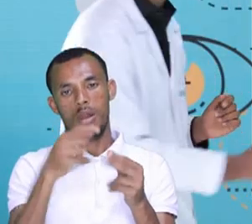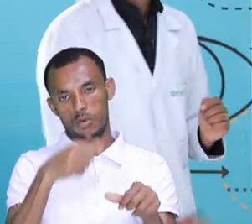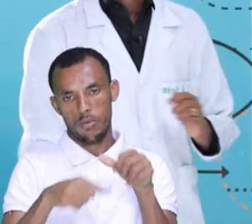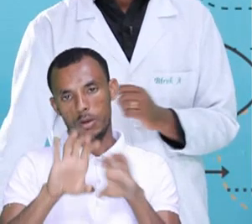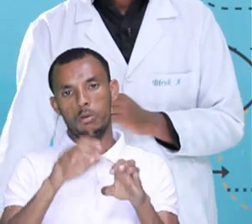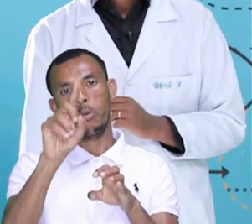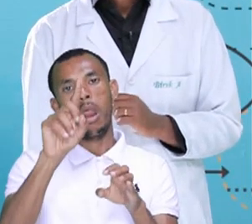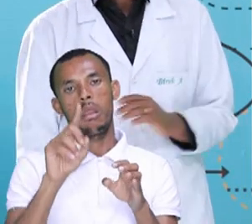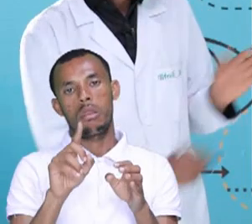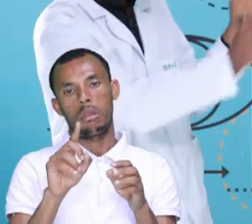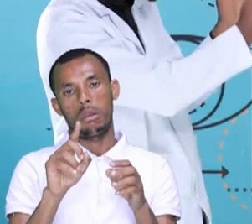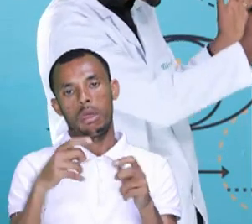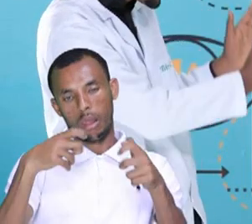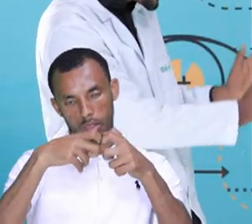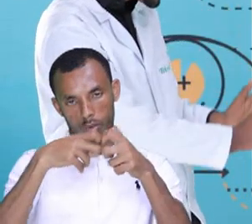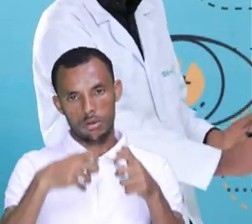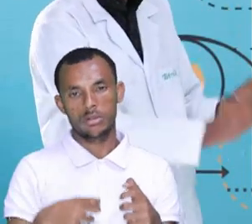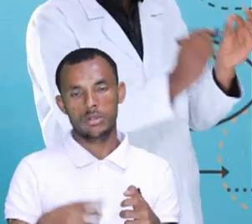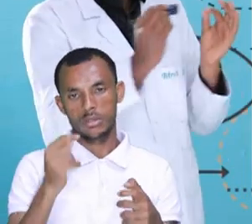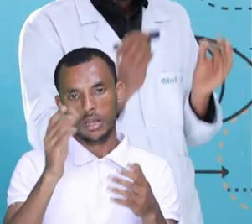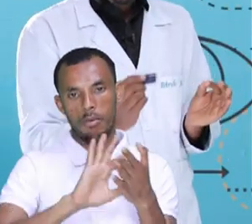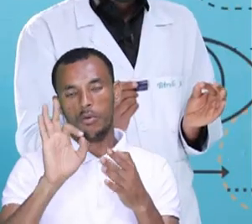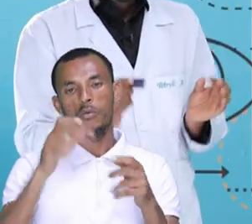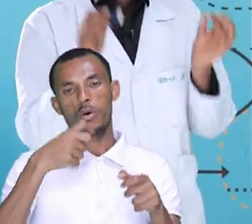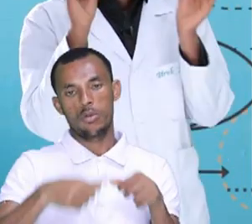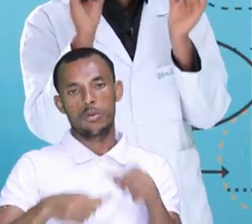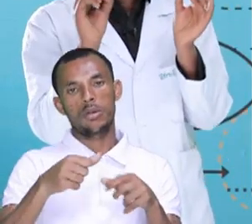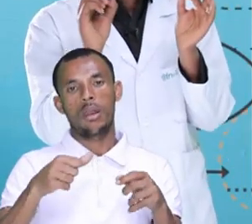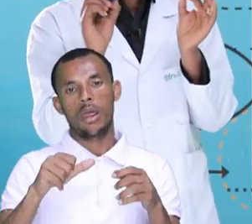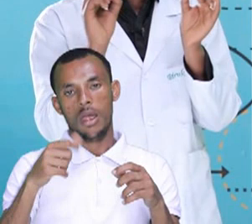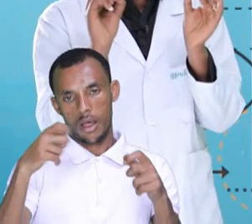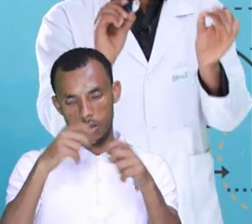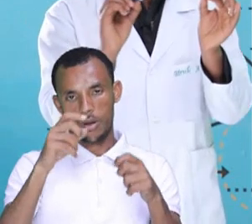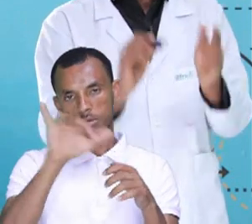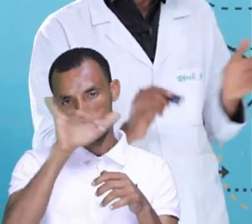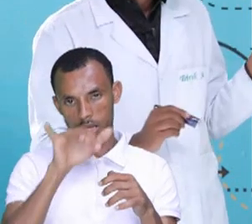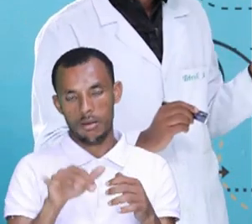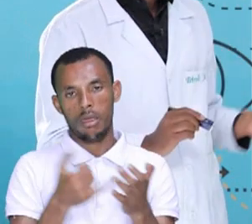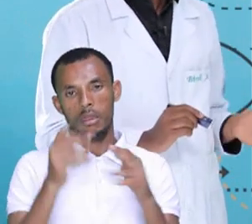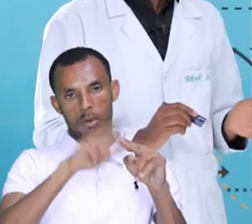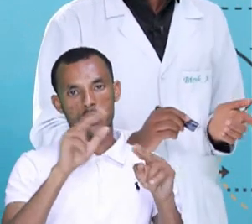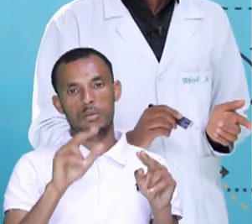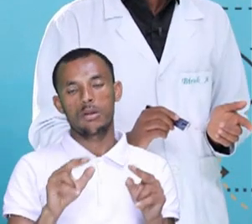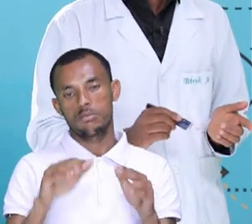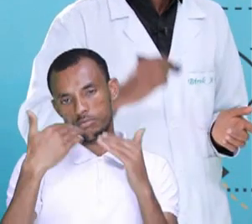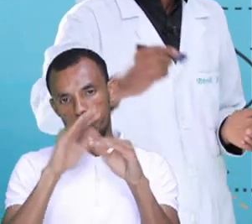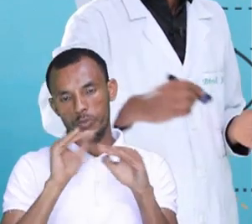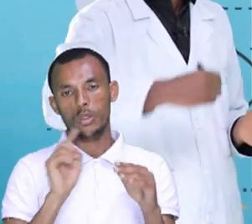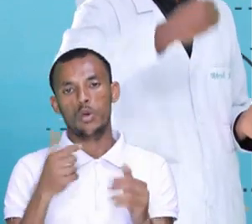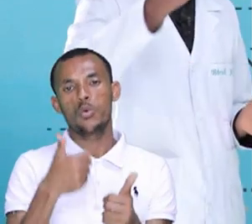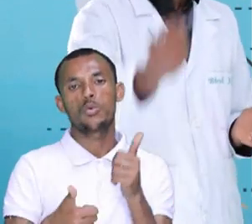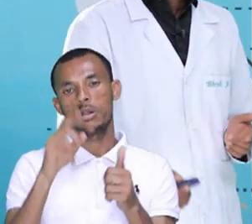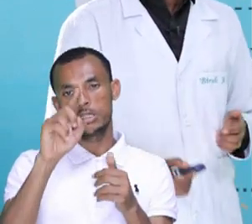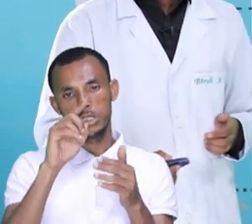1 electron. The number of contribution of electron is the same. In this case, depends on size. Which one is